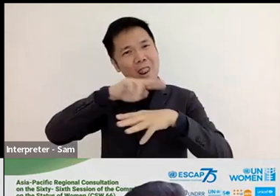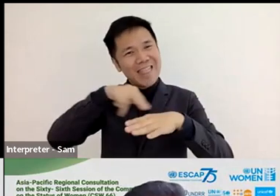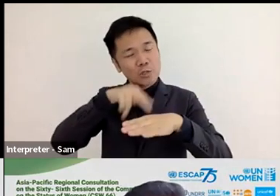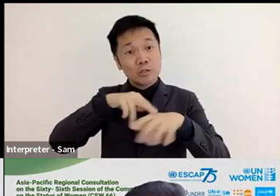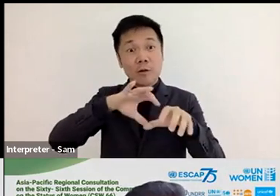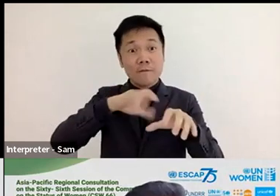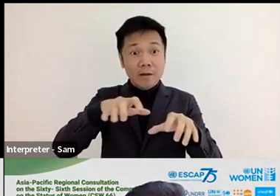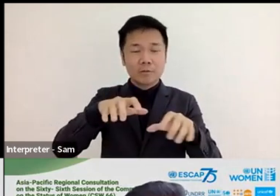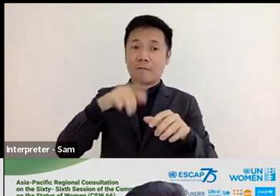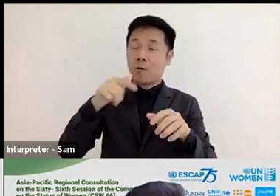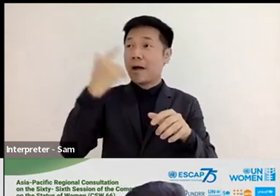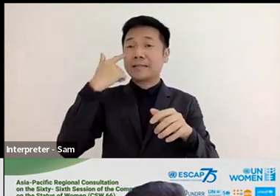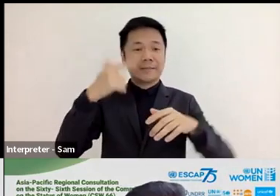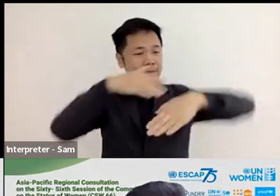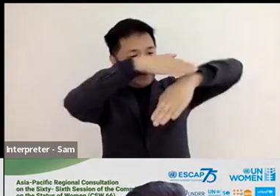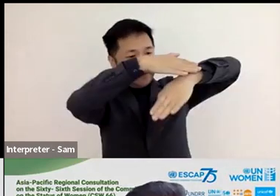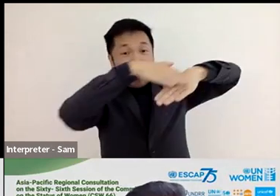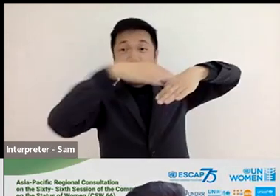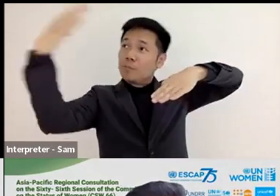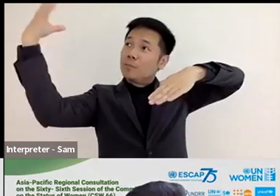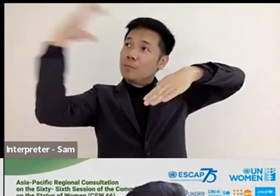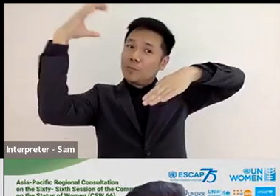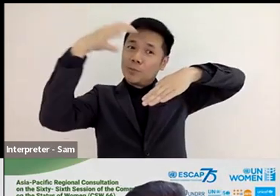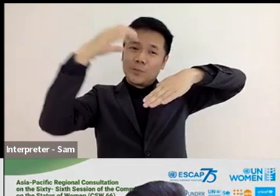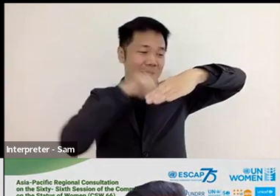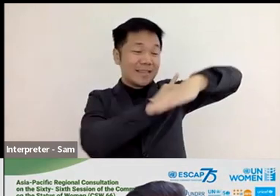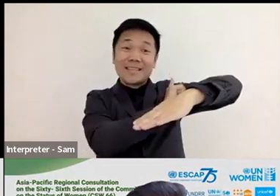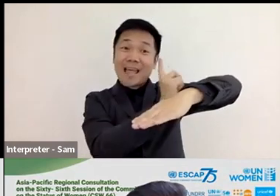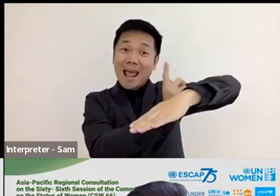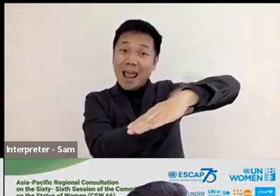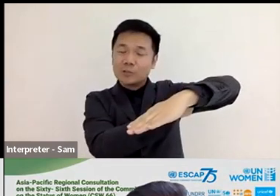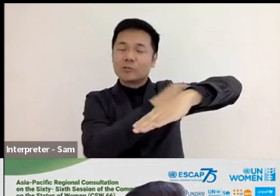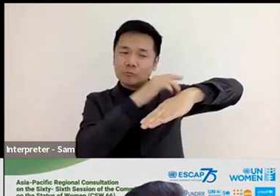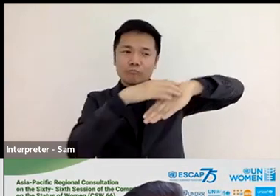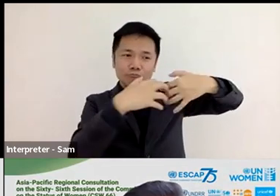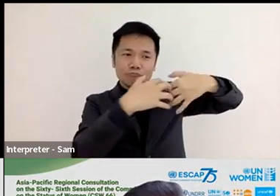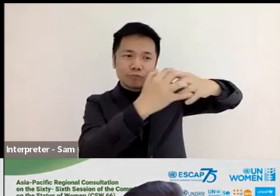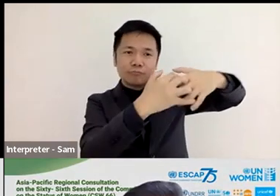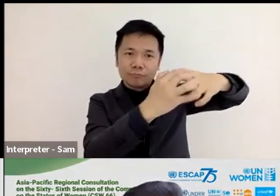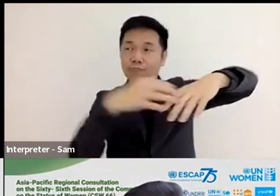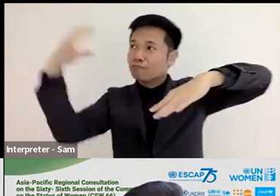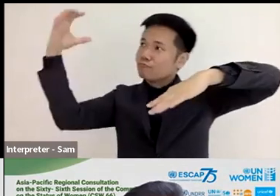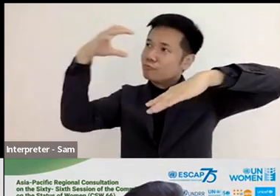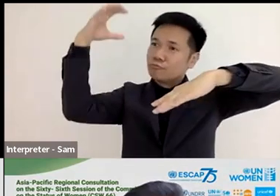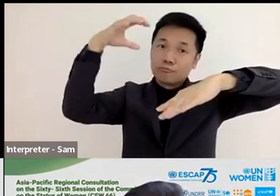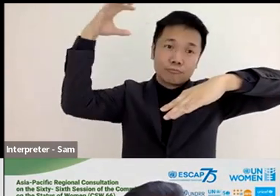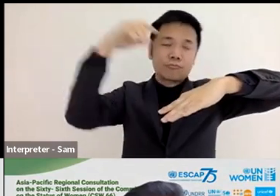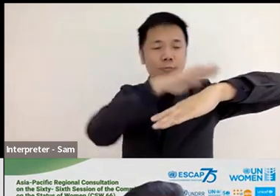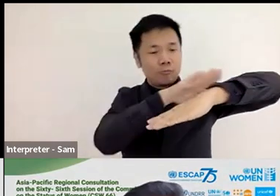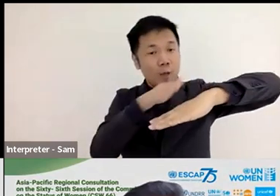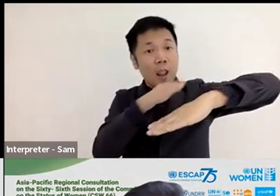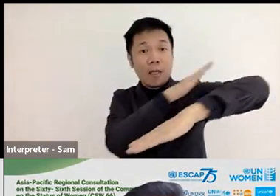of installation. And from that, they learn and build their capacity. So refer to